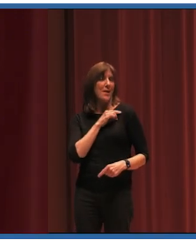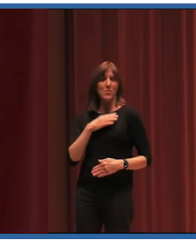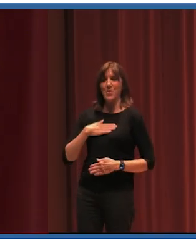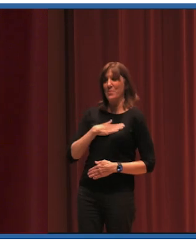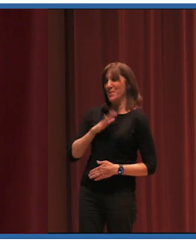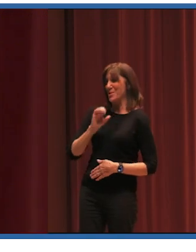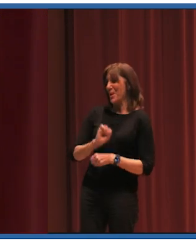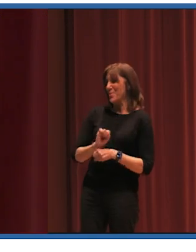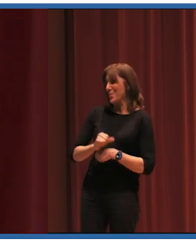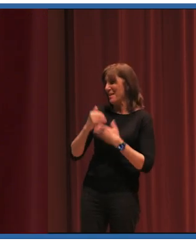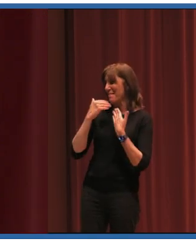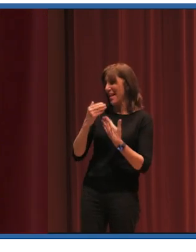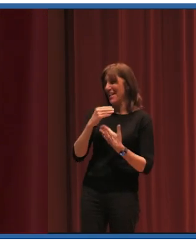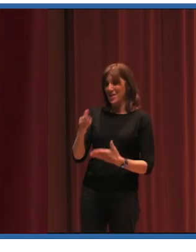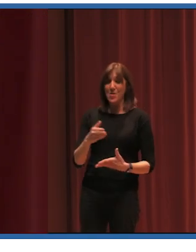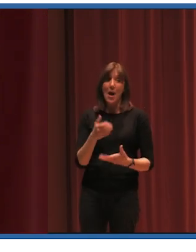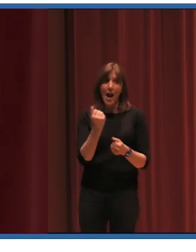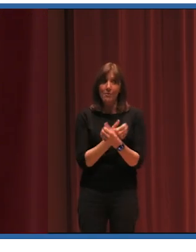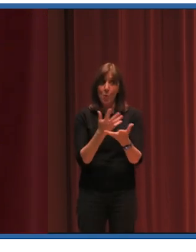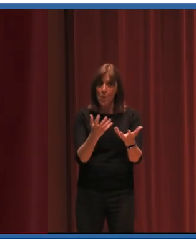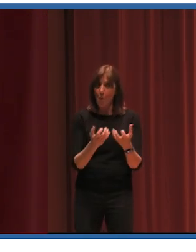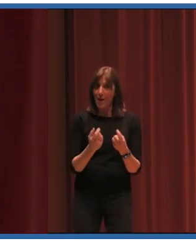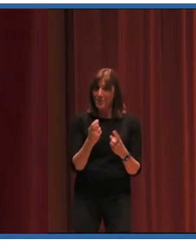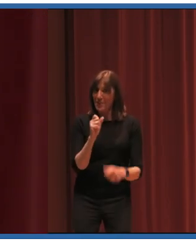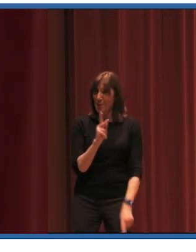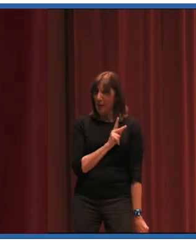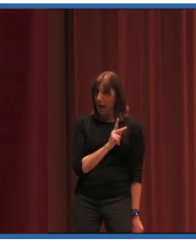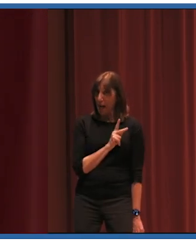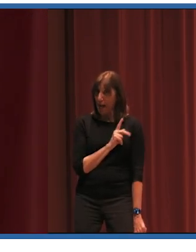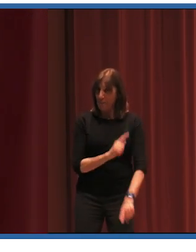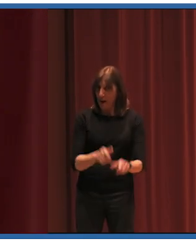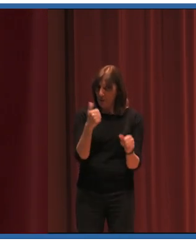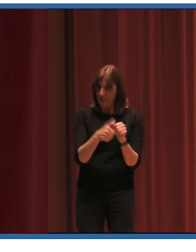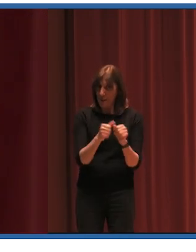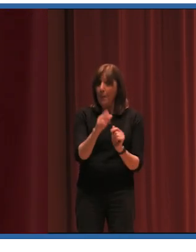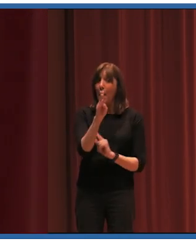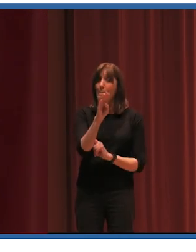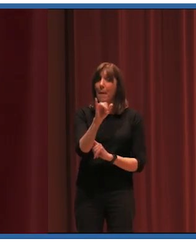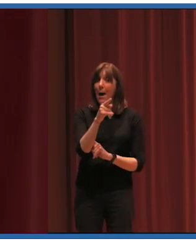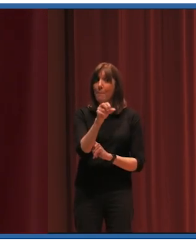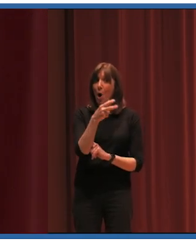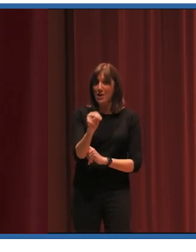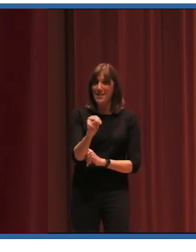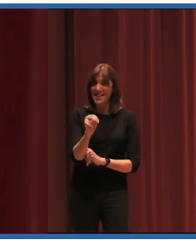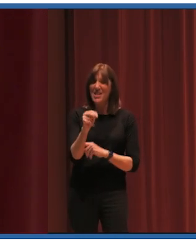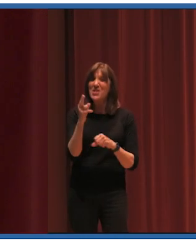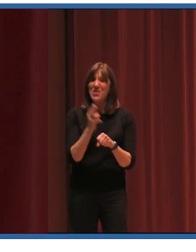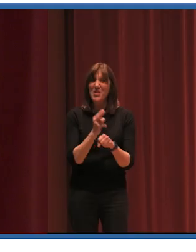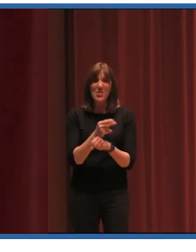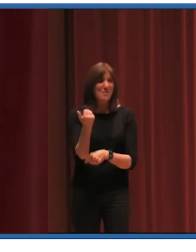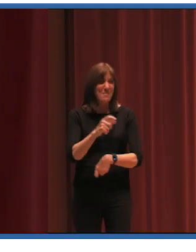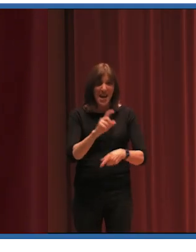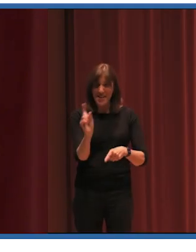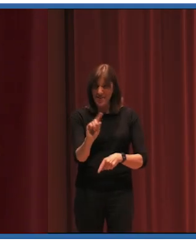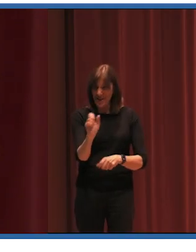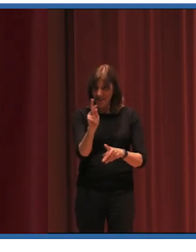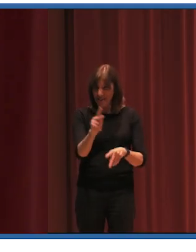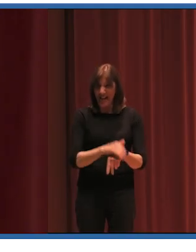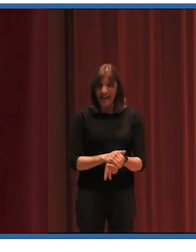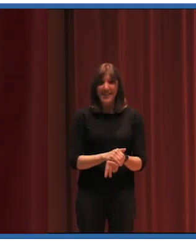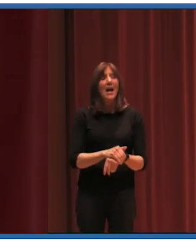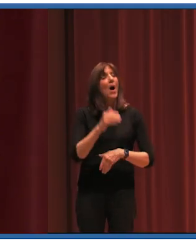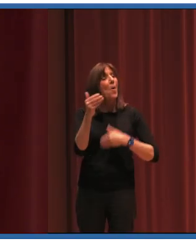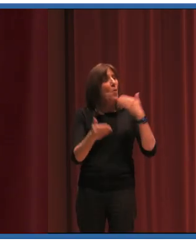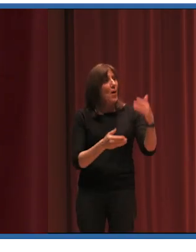appreciation, highly coveted, and I hasten to add, bipartisan lapel pins so you can wear them in mixed company. So please join me in welcoming